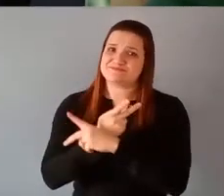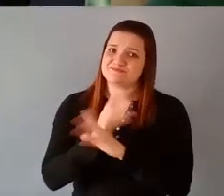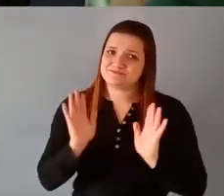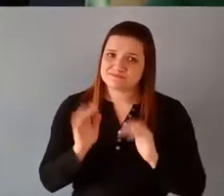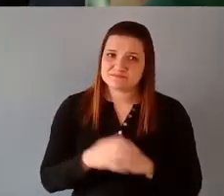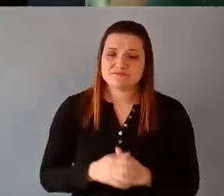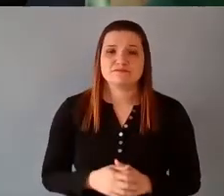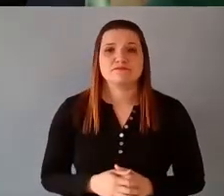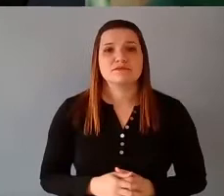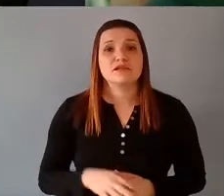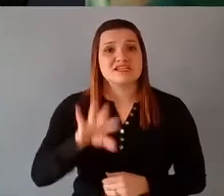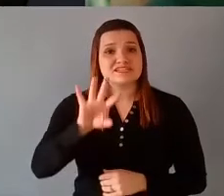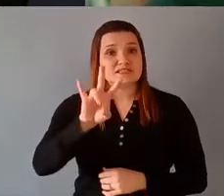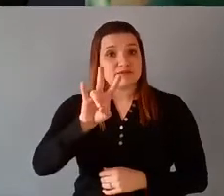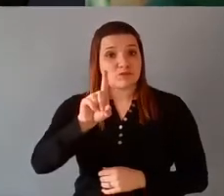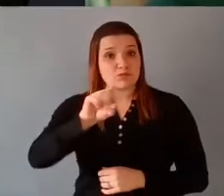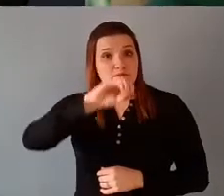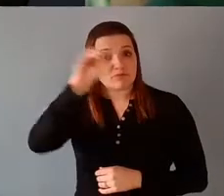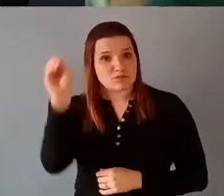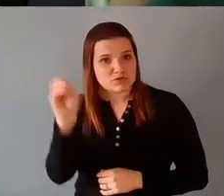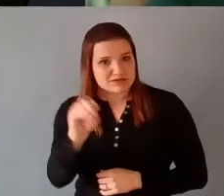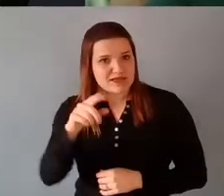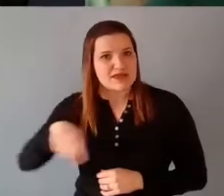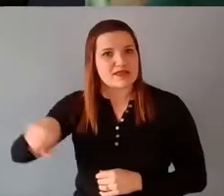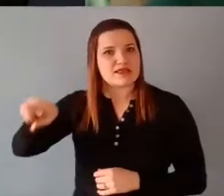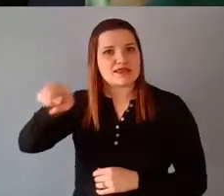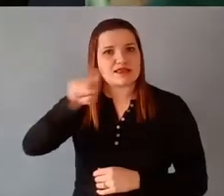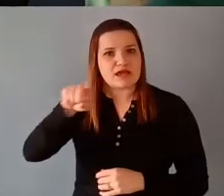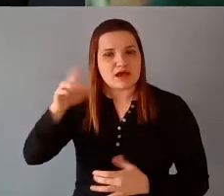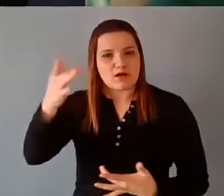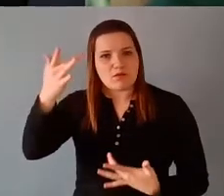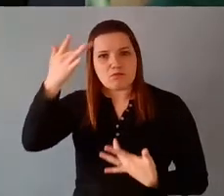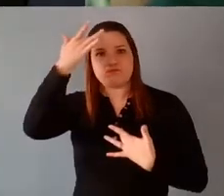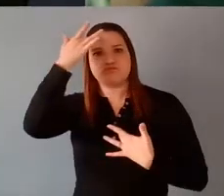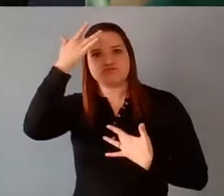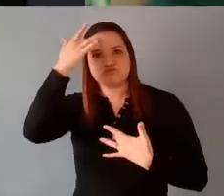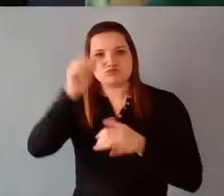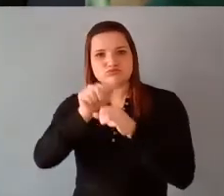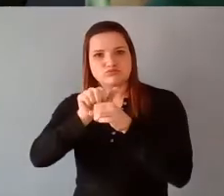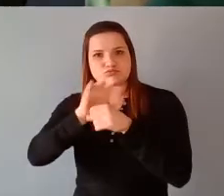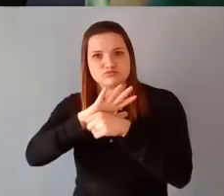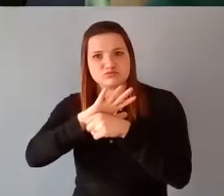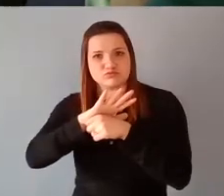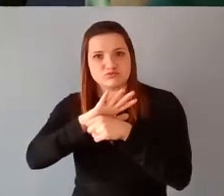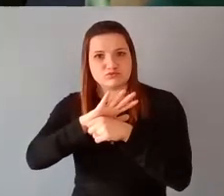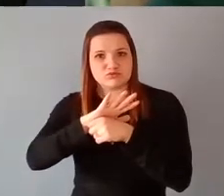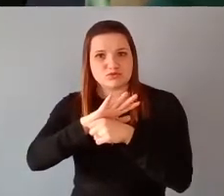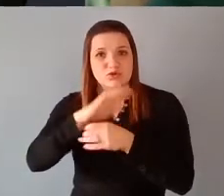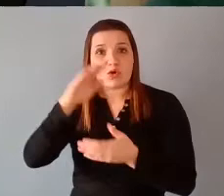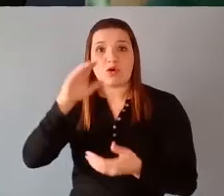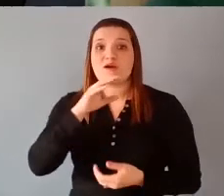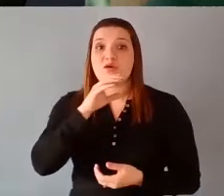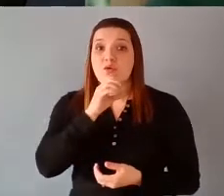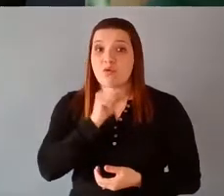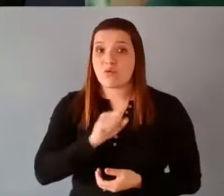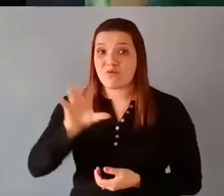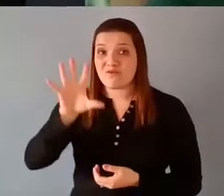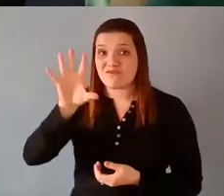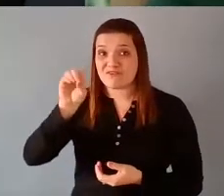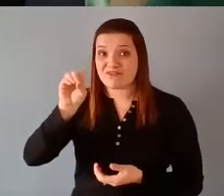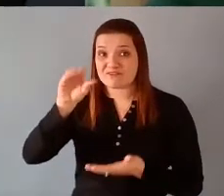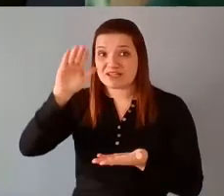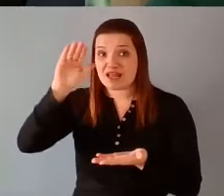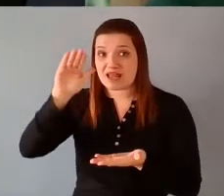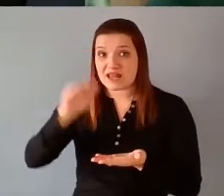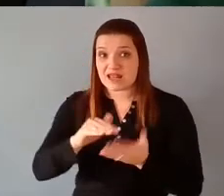71% of those that have been infected in California are less than 50 years old. So the greatest number